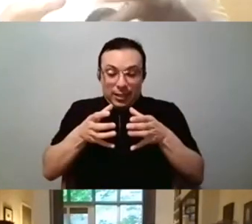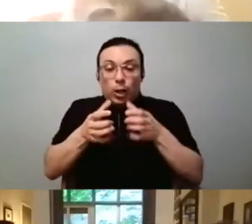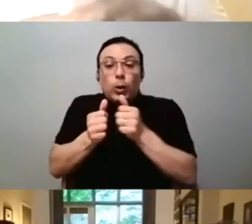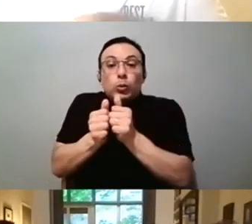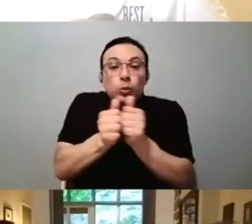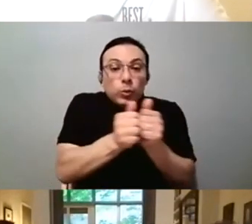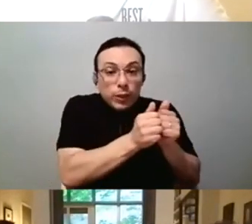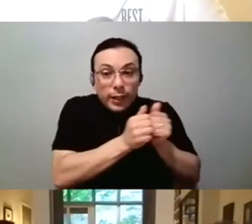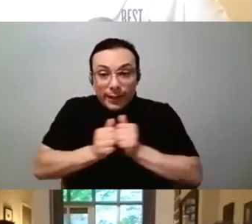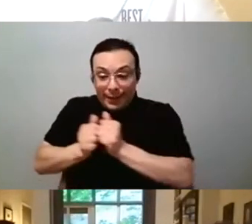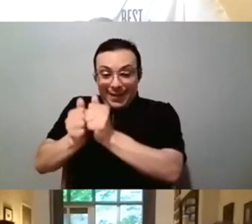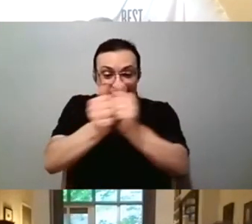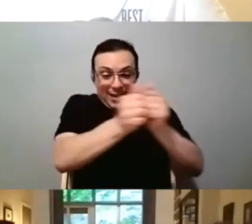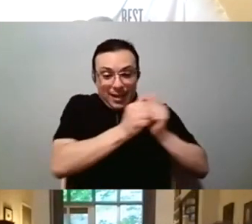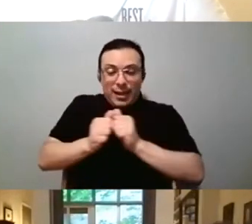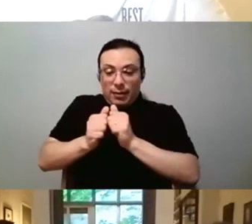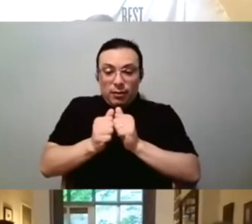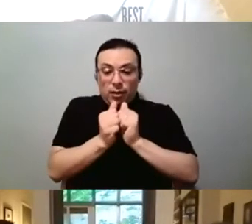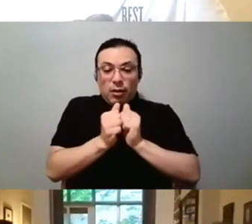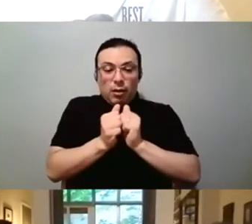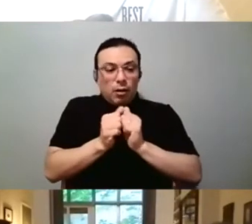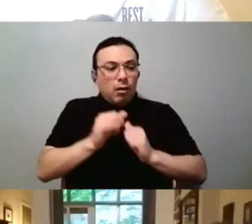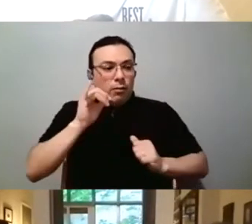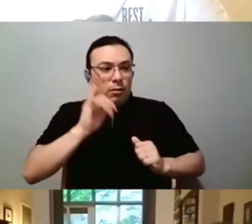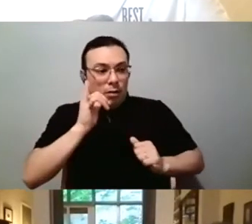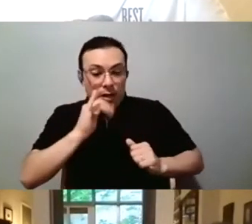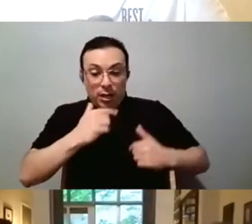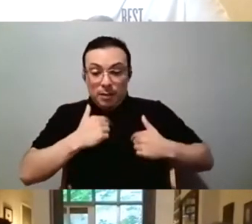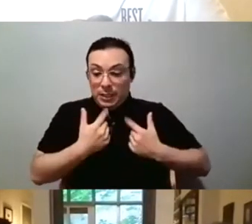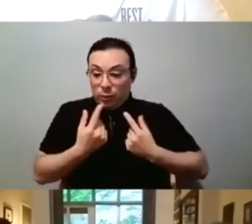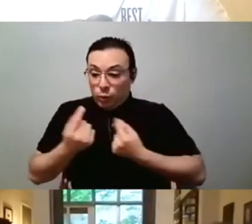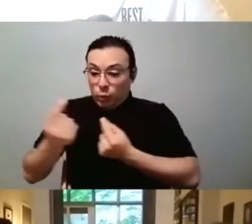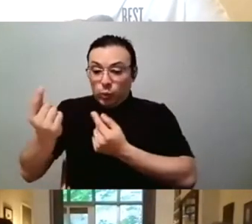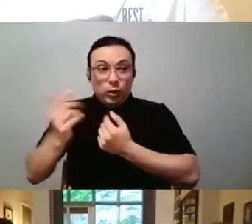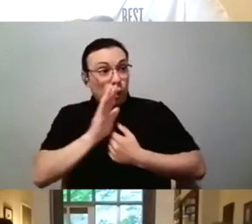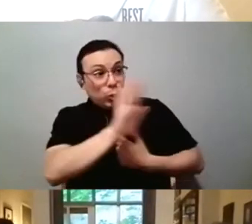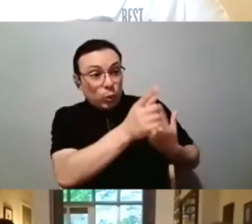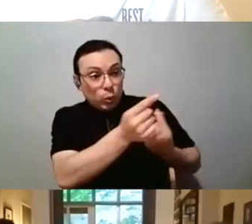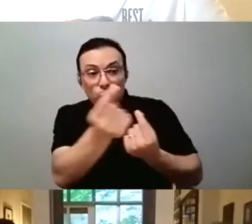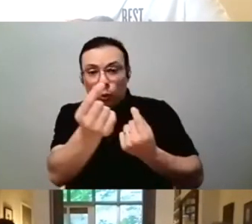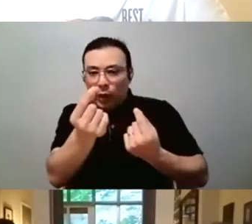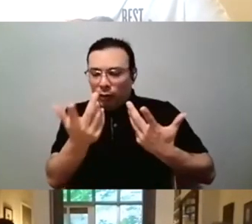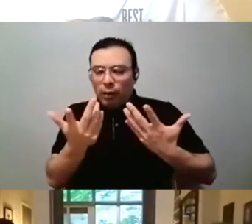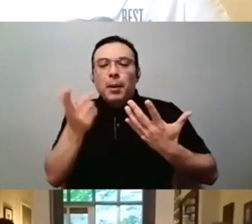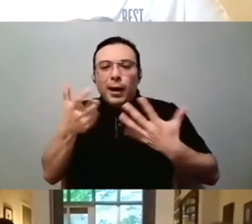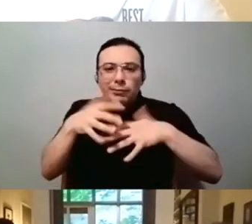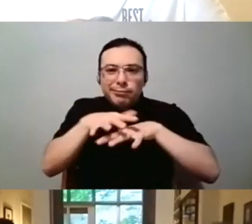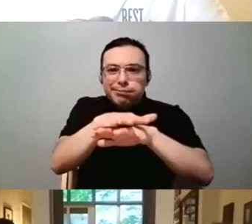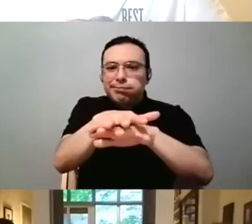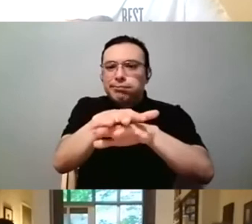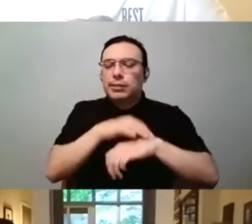our futures are intertwined. I think we show beautiful visuals like Jill's